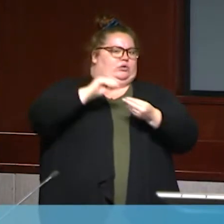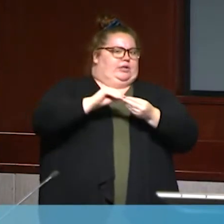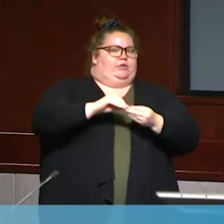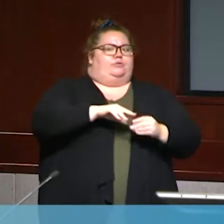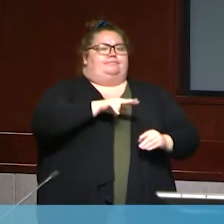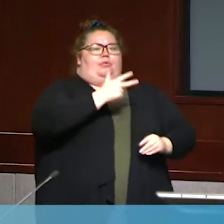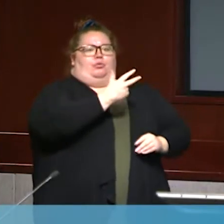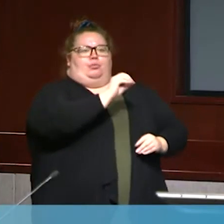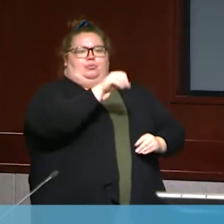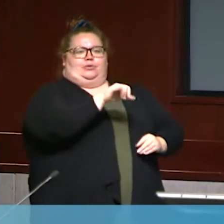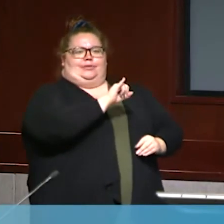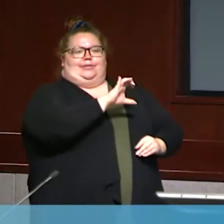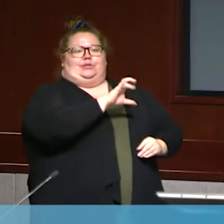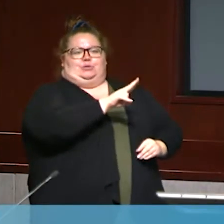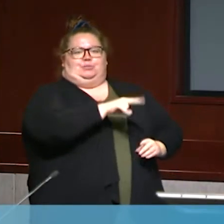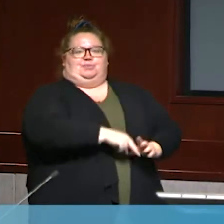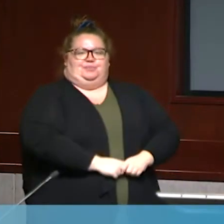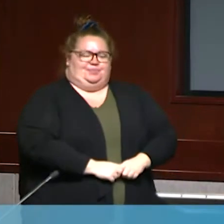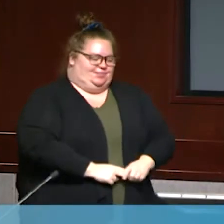Okay.